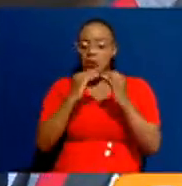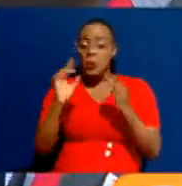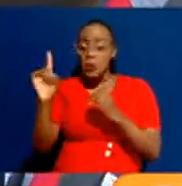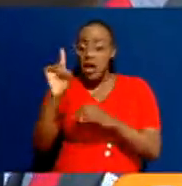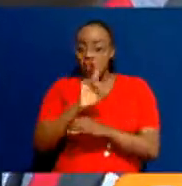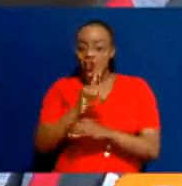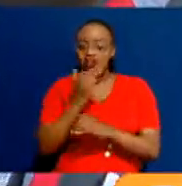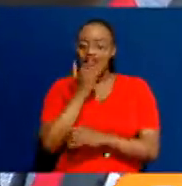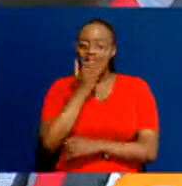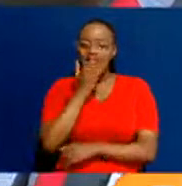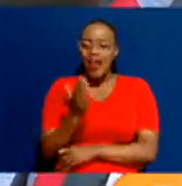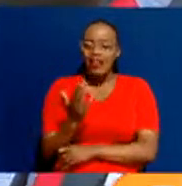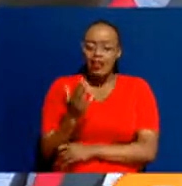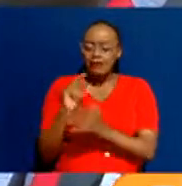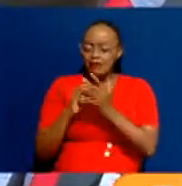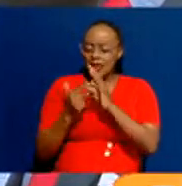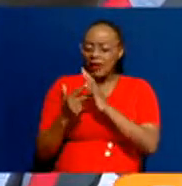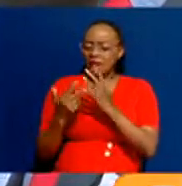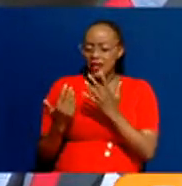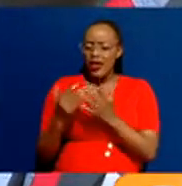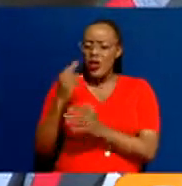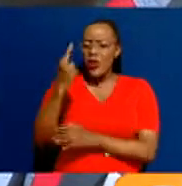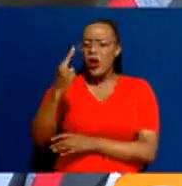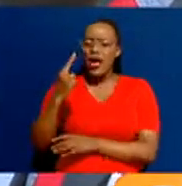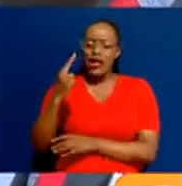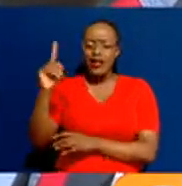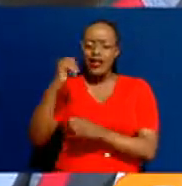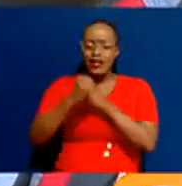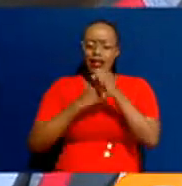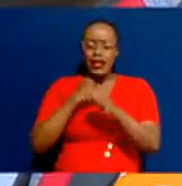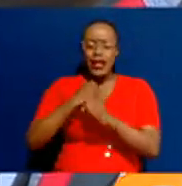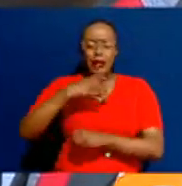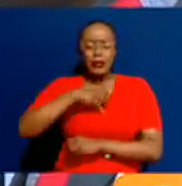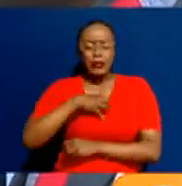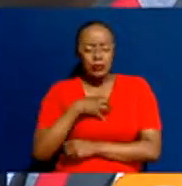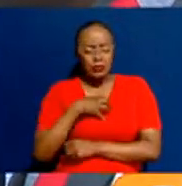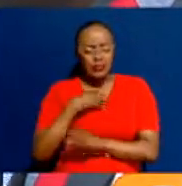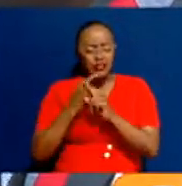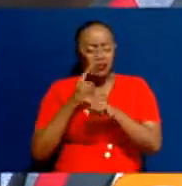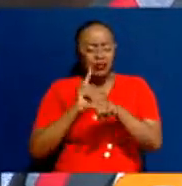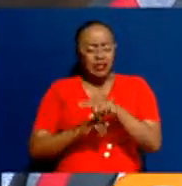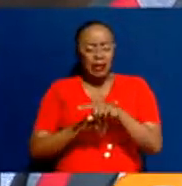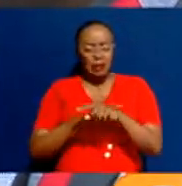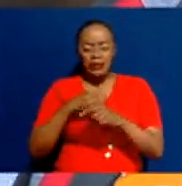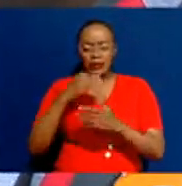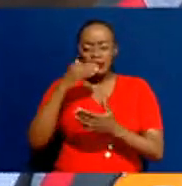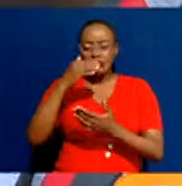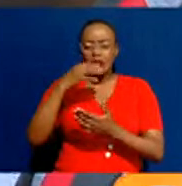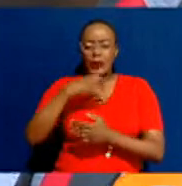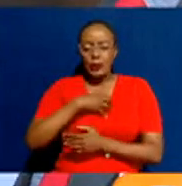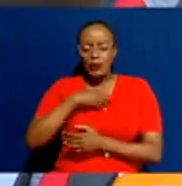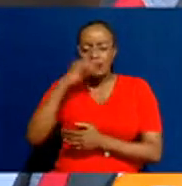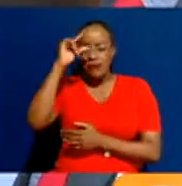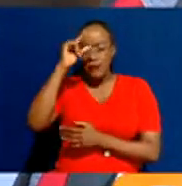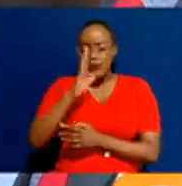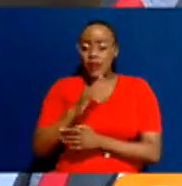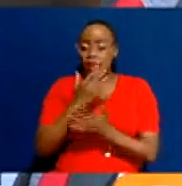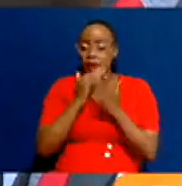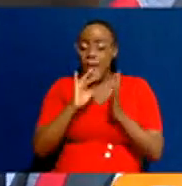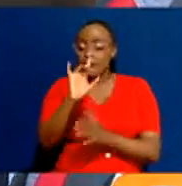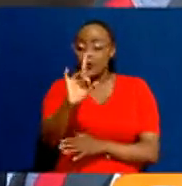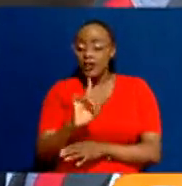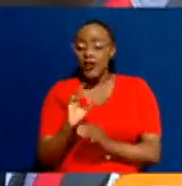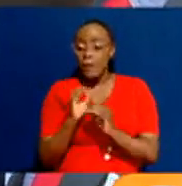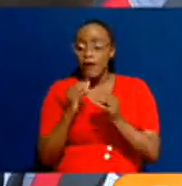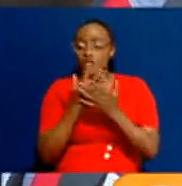day. And I've been away one year since I left governorship. Nobody came my way